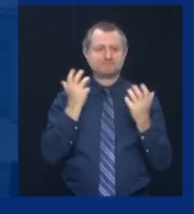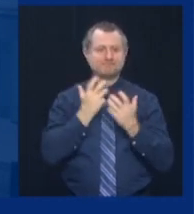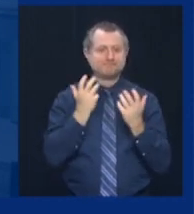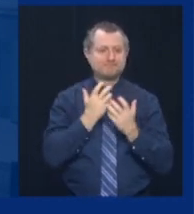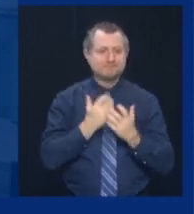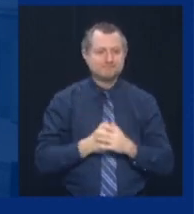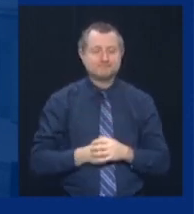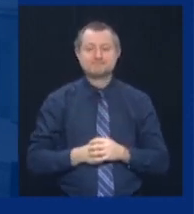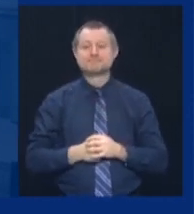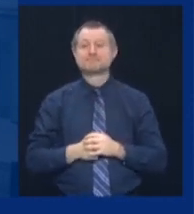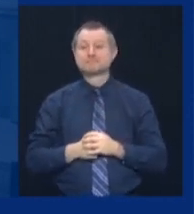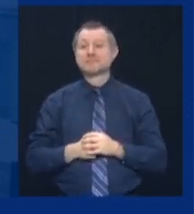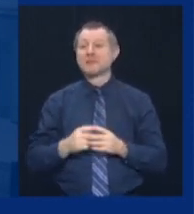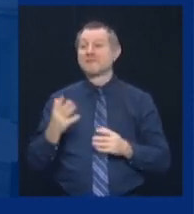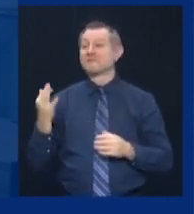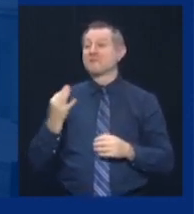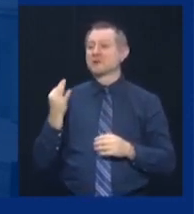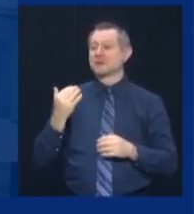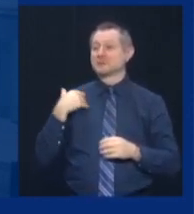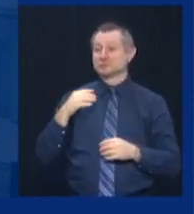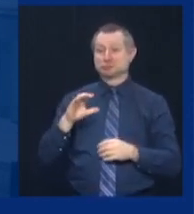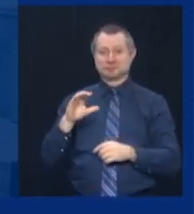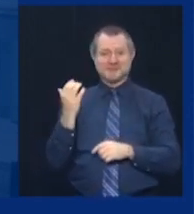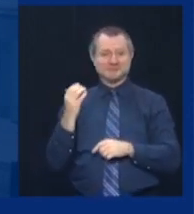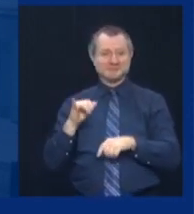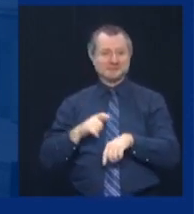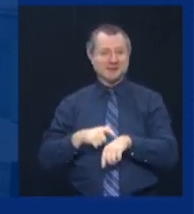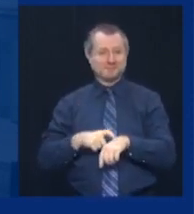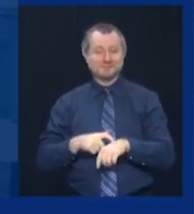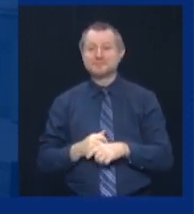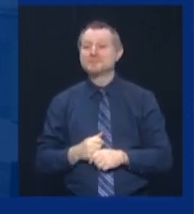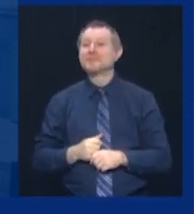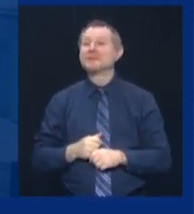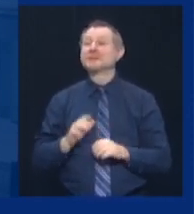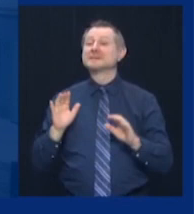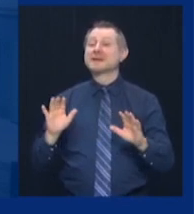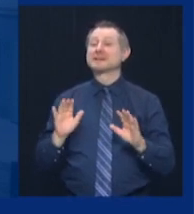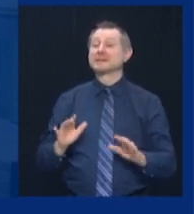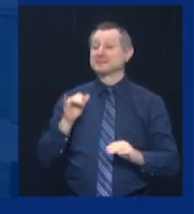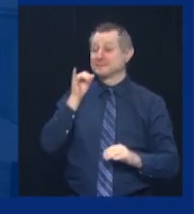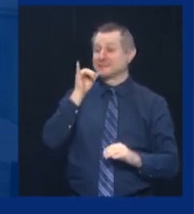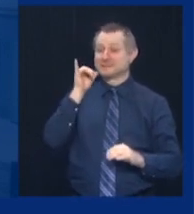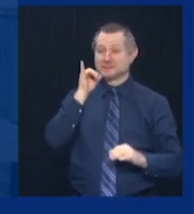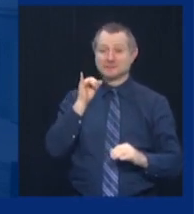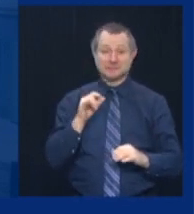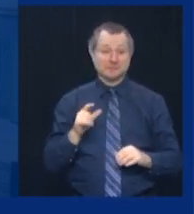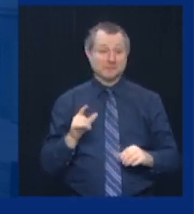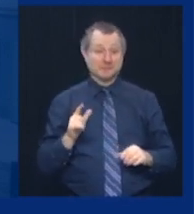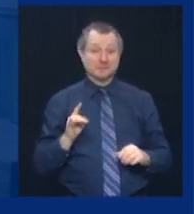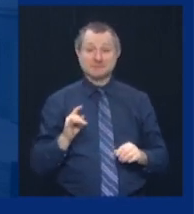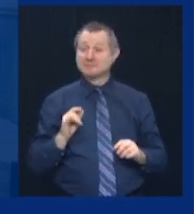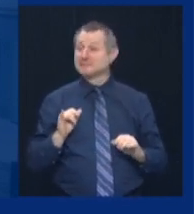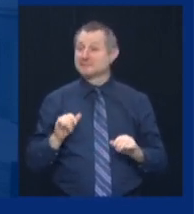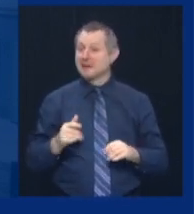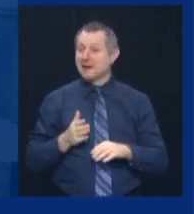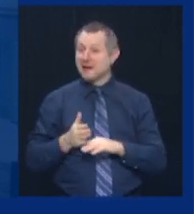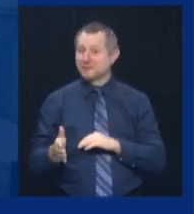Friday was Christmas. Sunday is 2 days after Christmas.